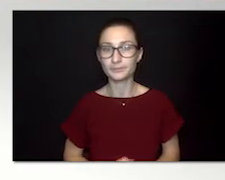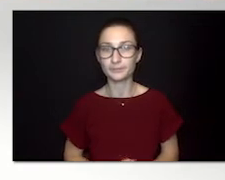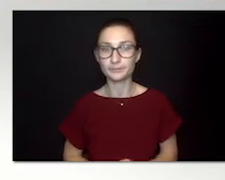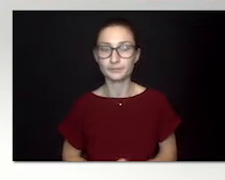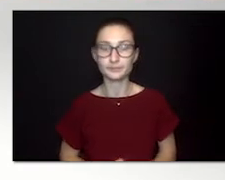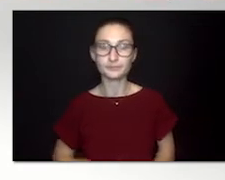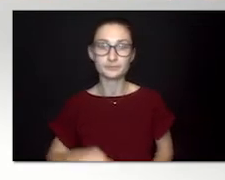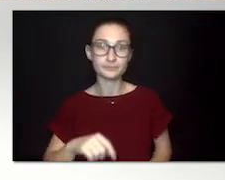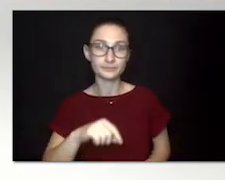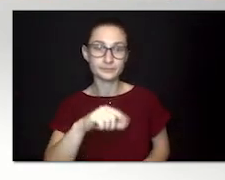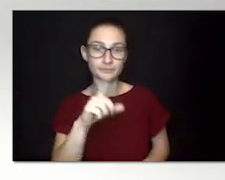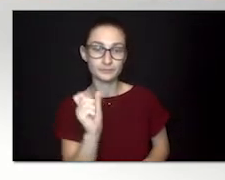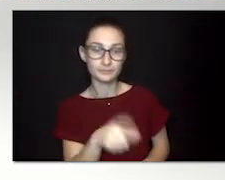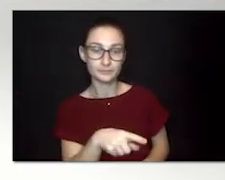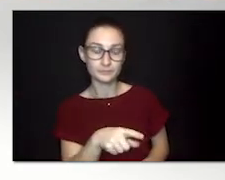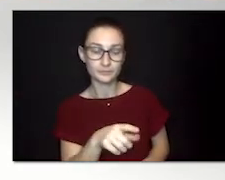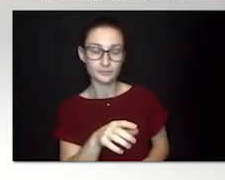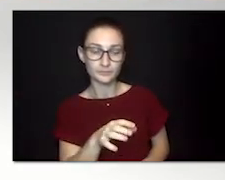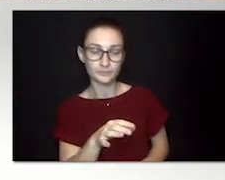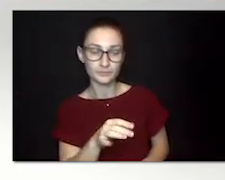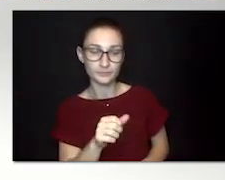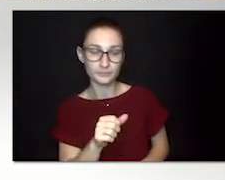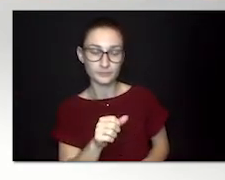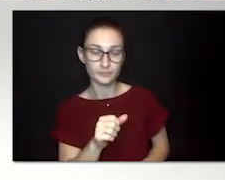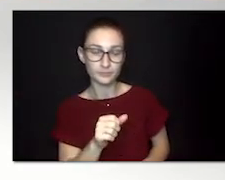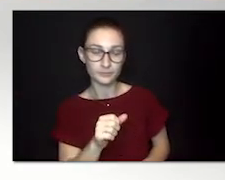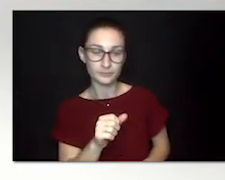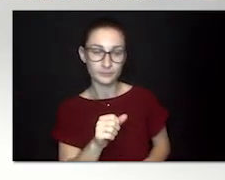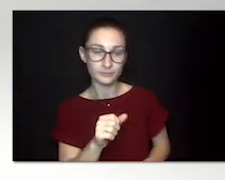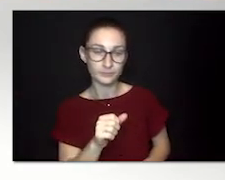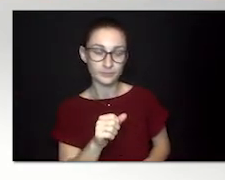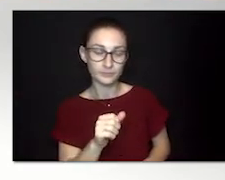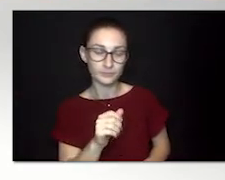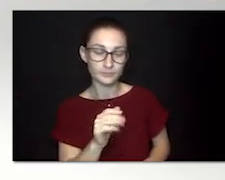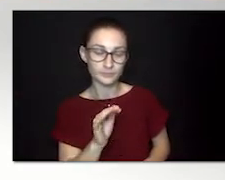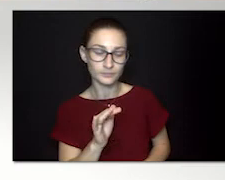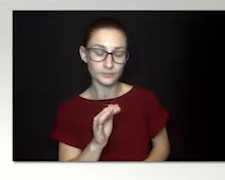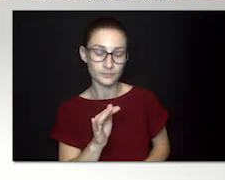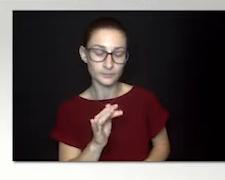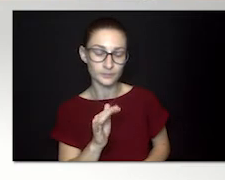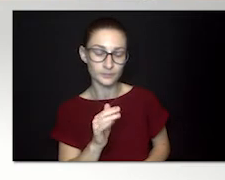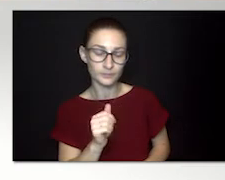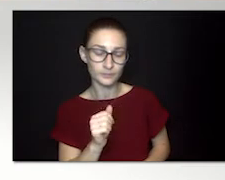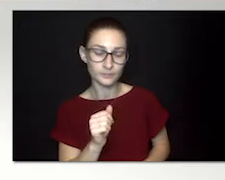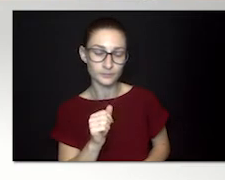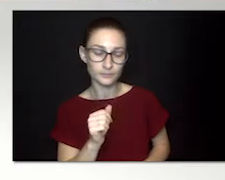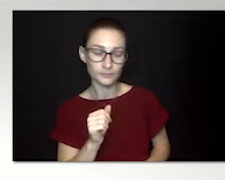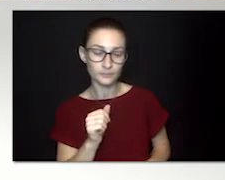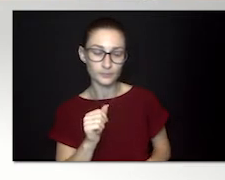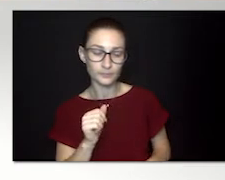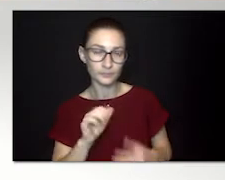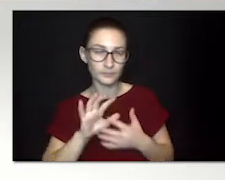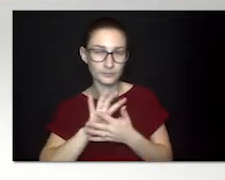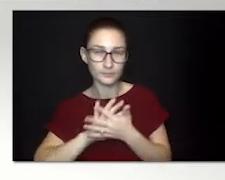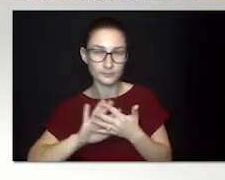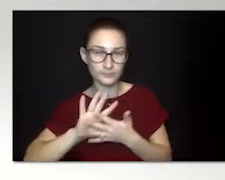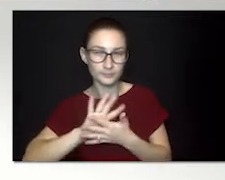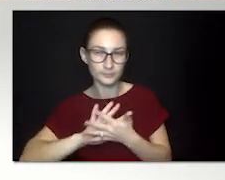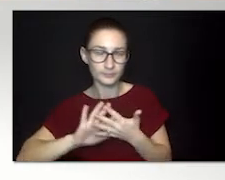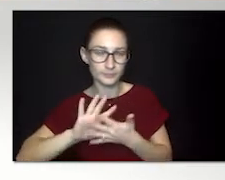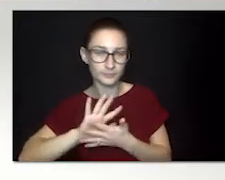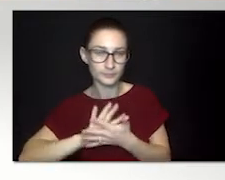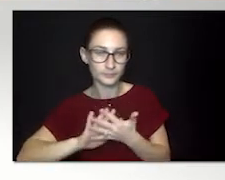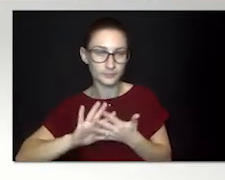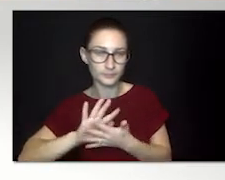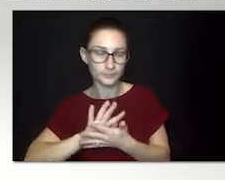Yes, ma'am, I wanted to follow up. You talked about at 18 when they become an adult, obviously we wouldn't be able to communicate with their doctors and